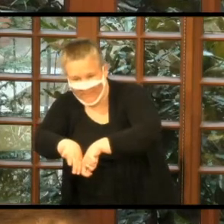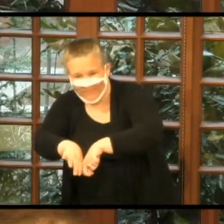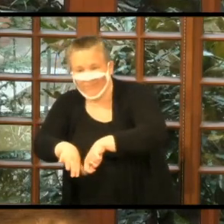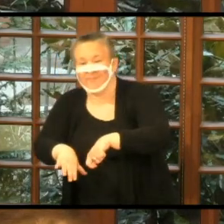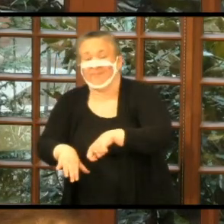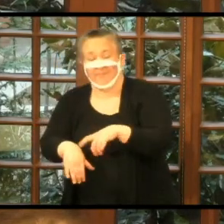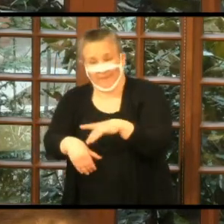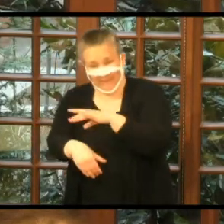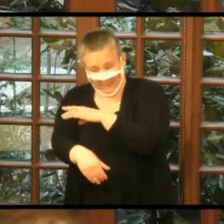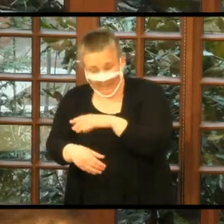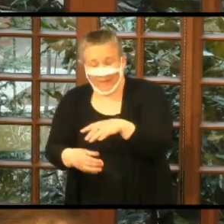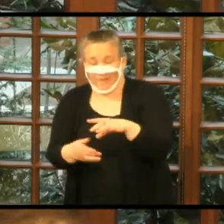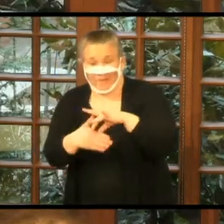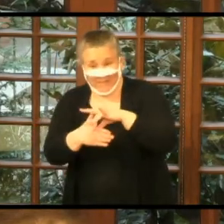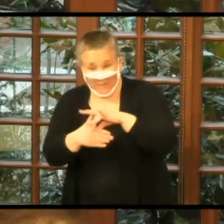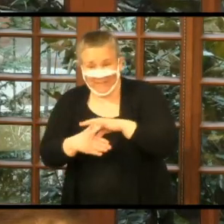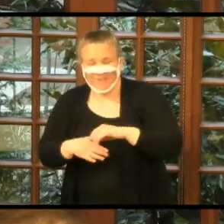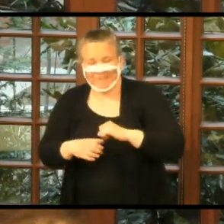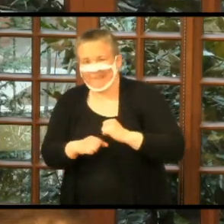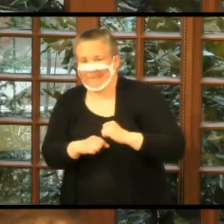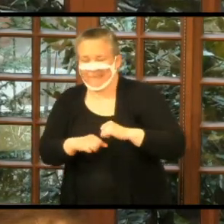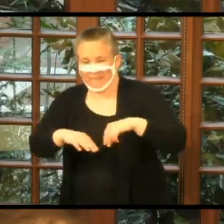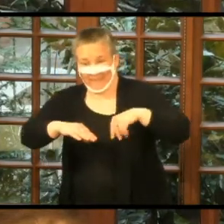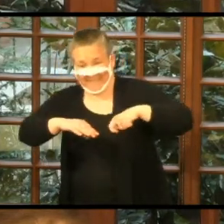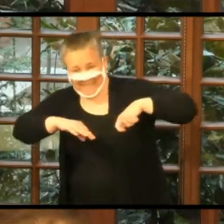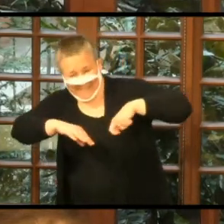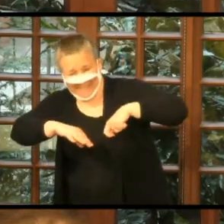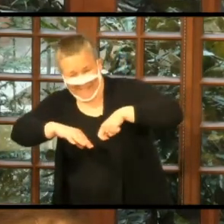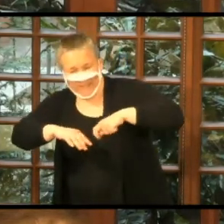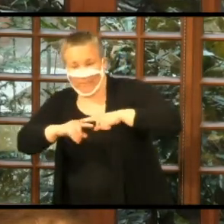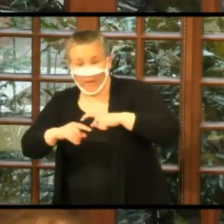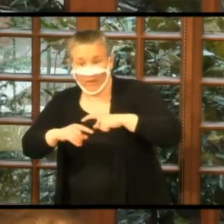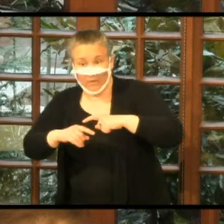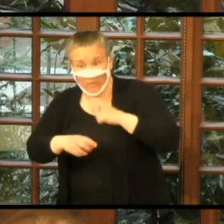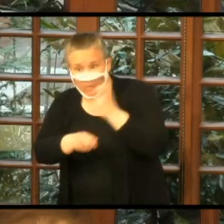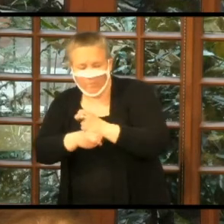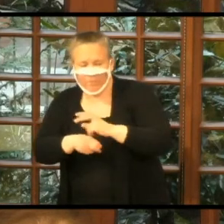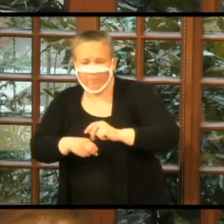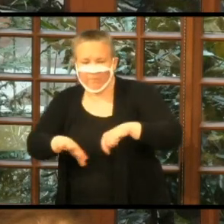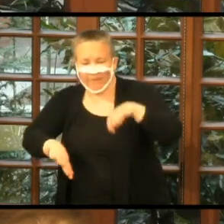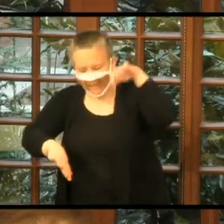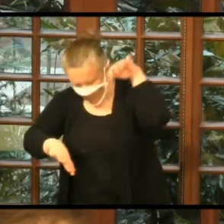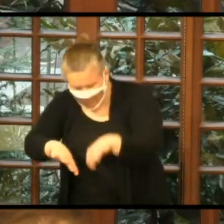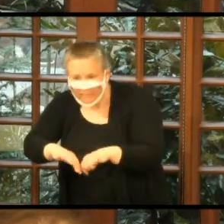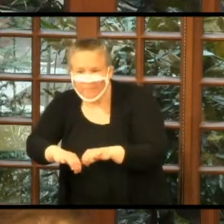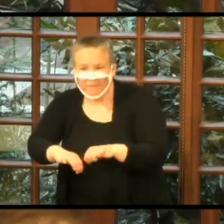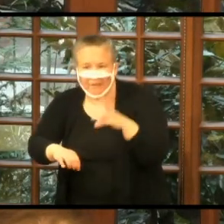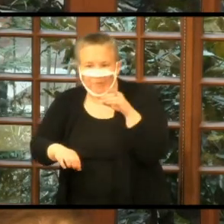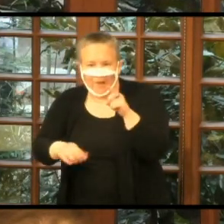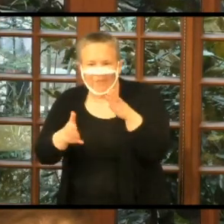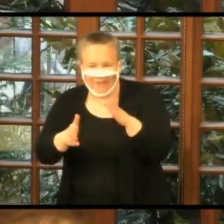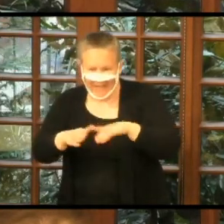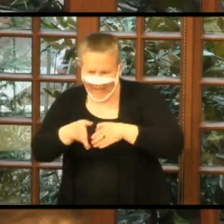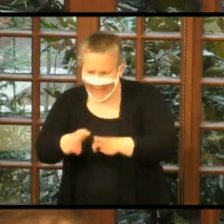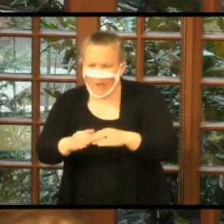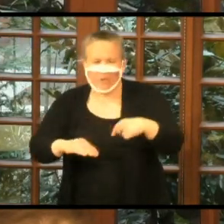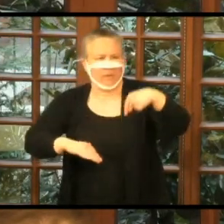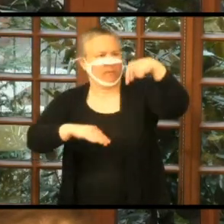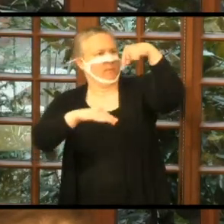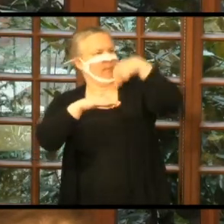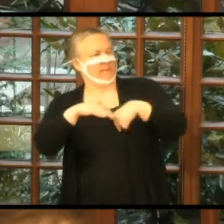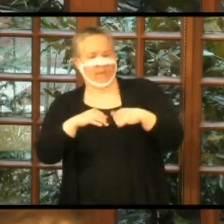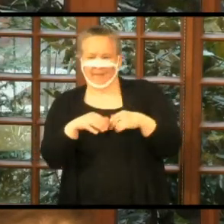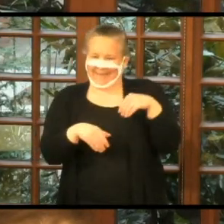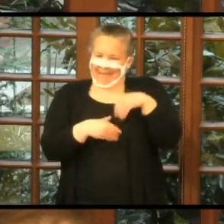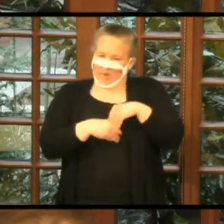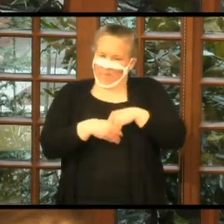razor strains, but it doesn't fight him. He's in. This wild thing has admitted him entry into its